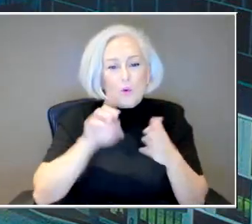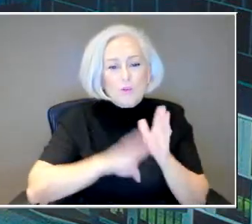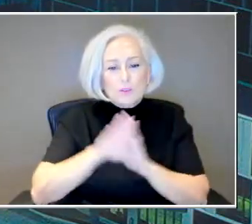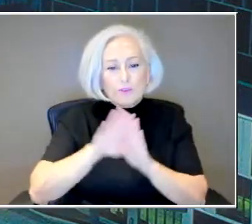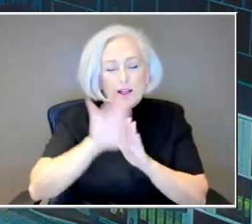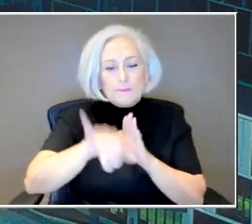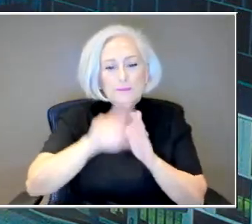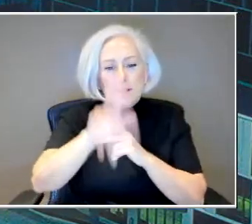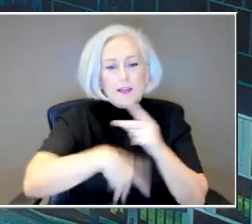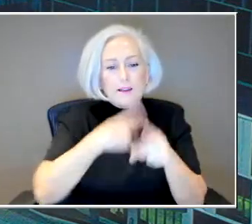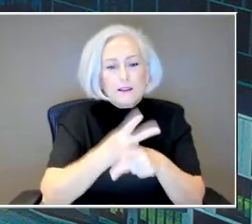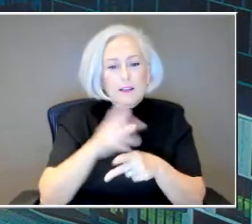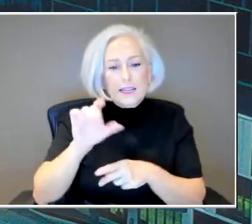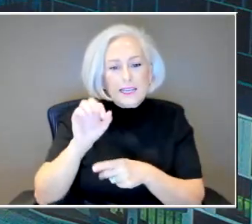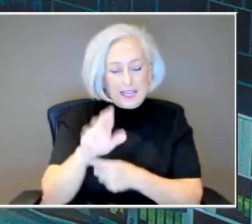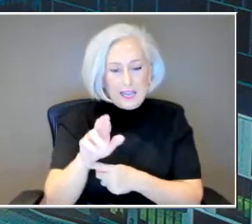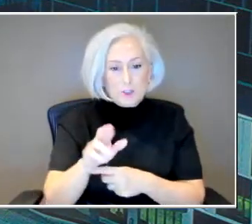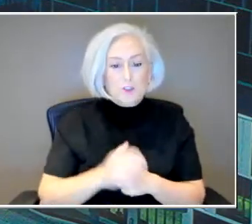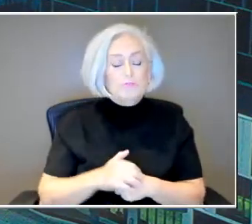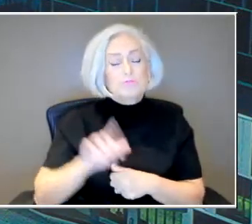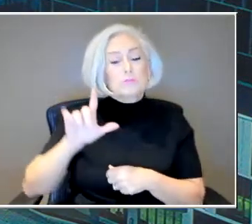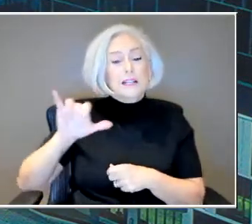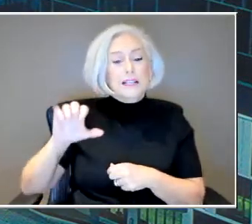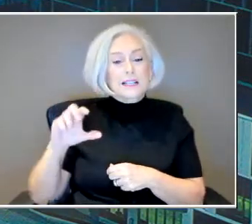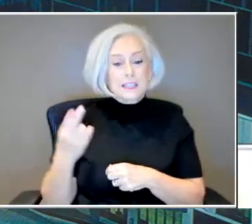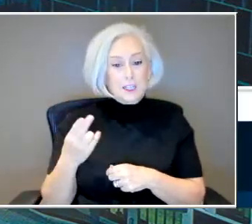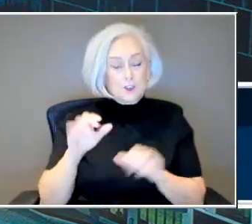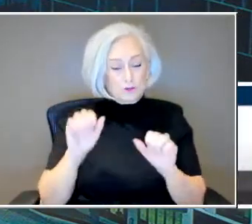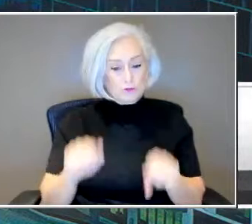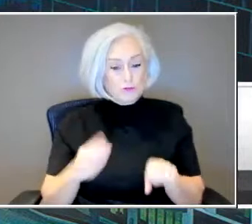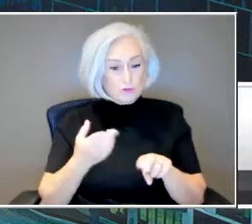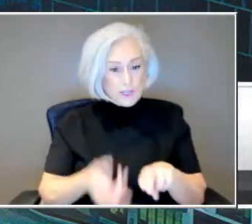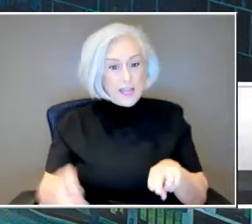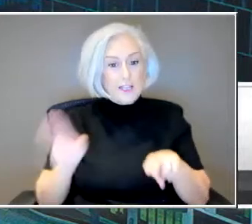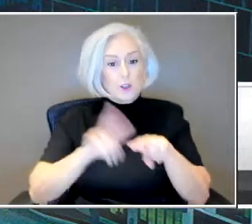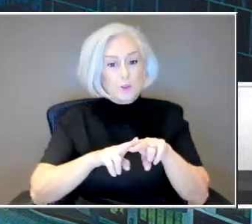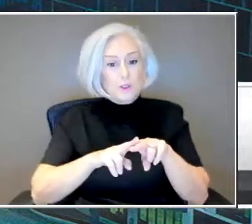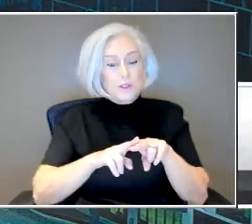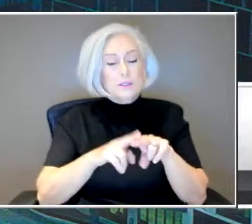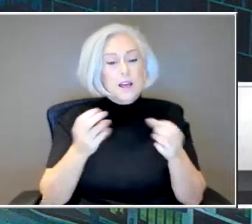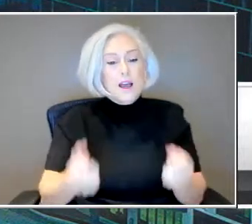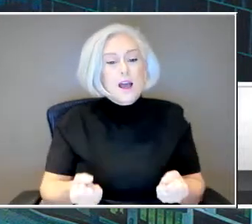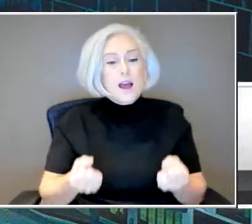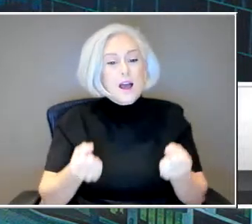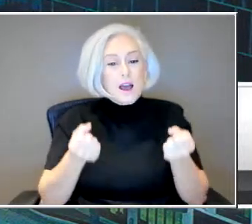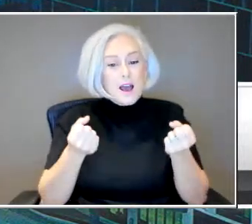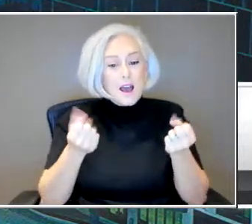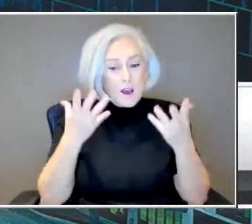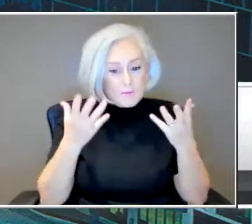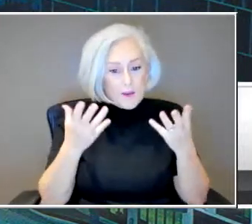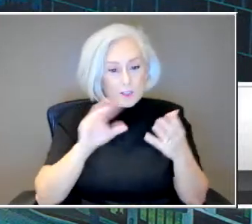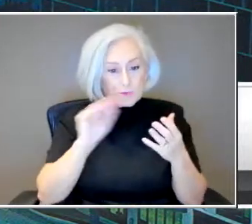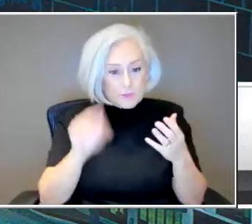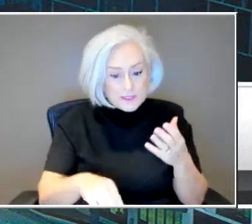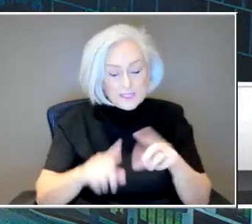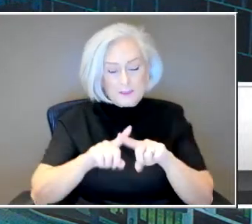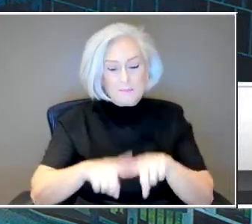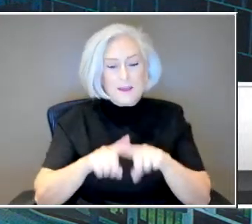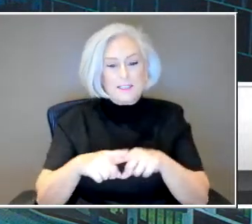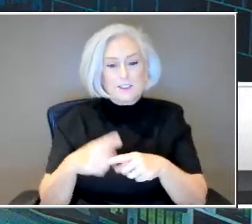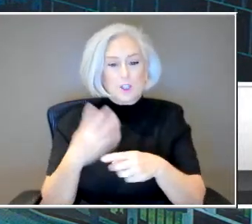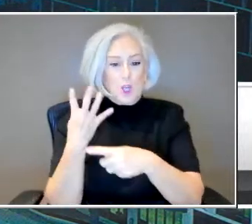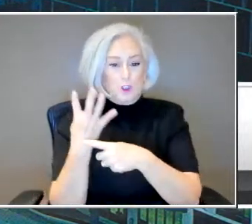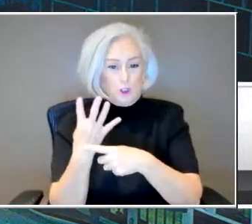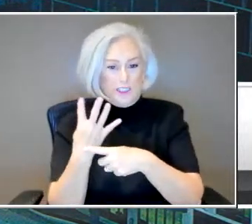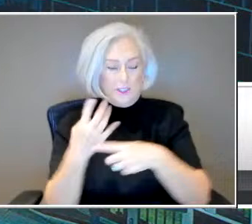Lynch syndrome can increase the risk of cancer depending on the type of gene. It happens because of 4 main genes, and it can increase the risk